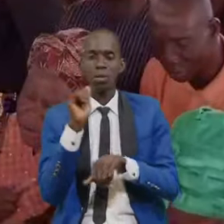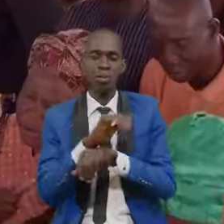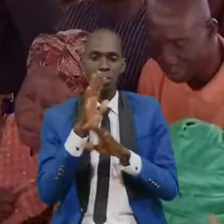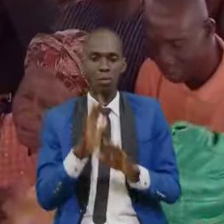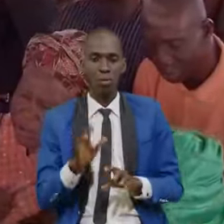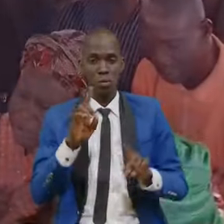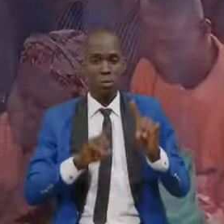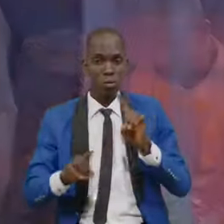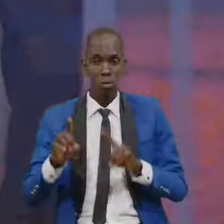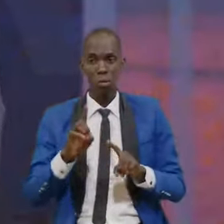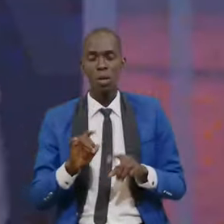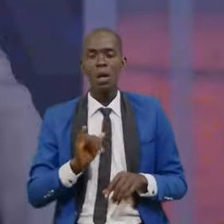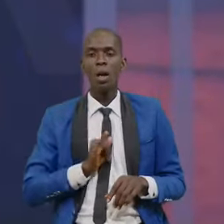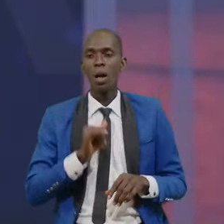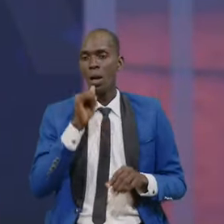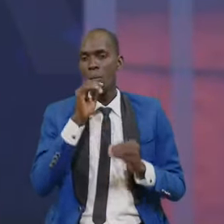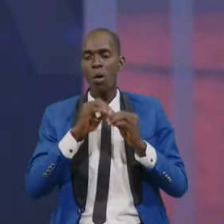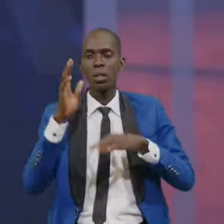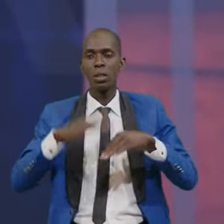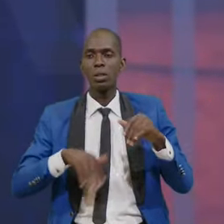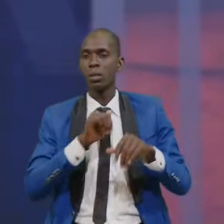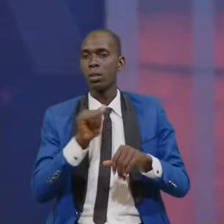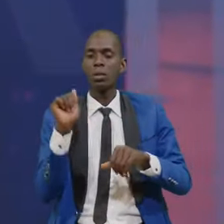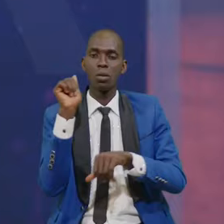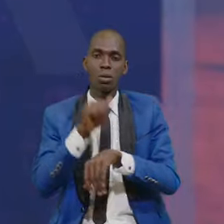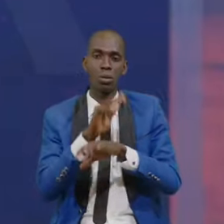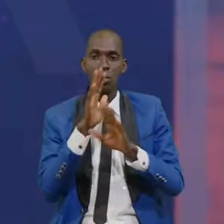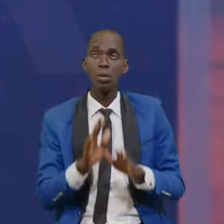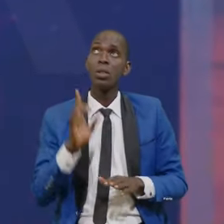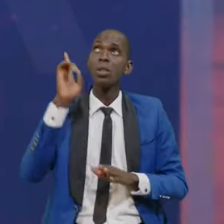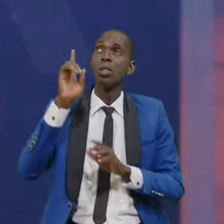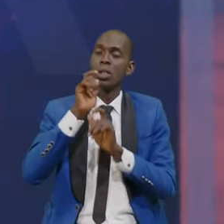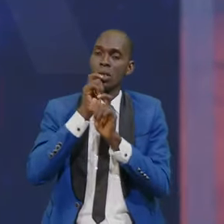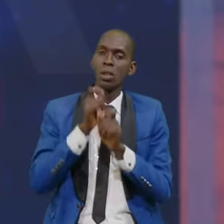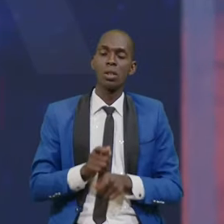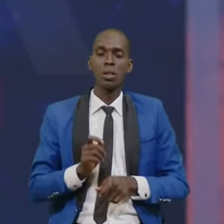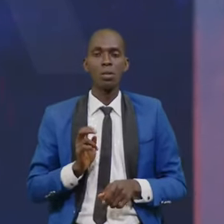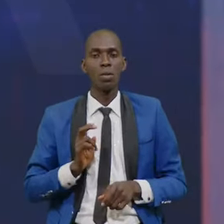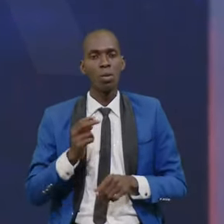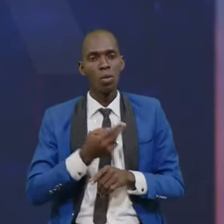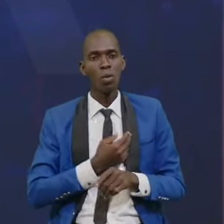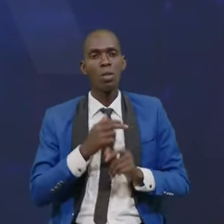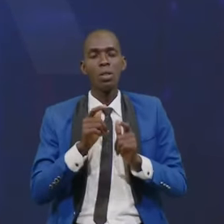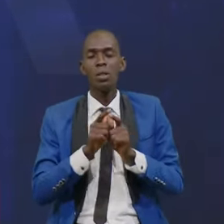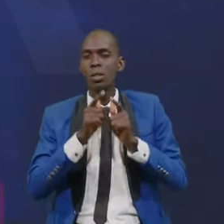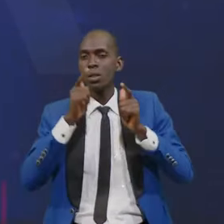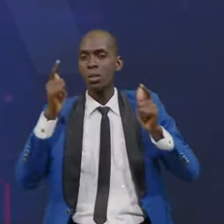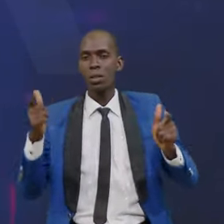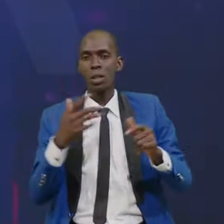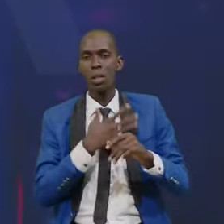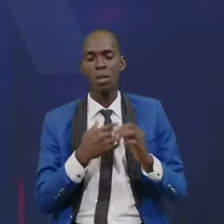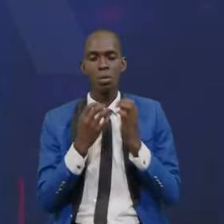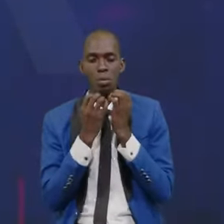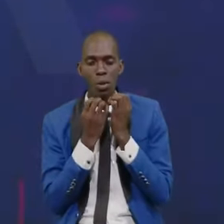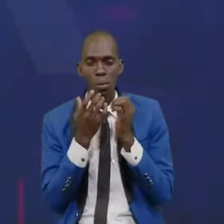am more than a conqueror. He gives us the exceedingly great and precious promises,